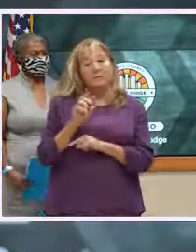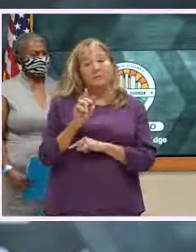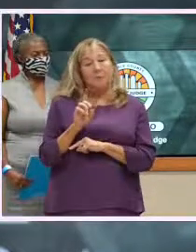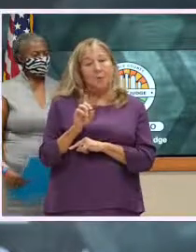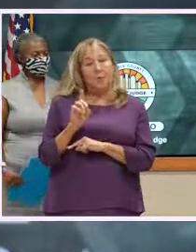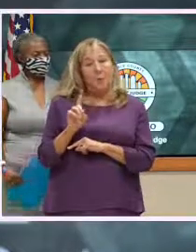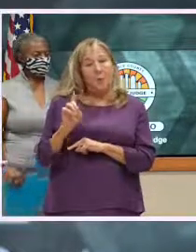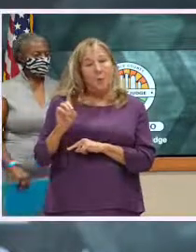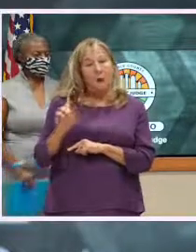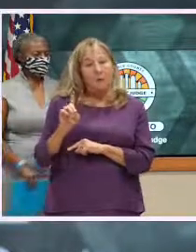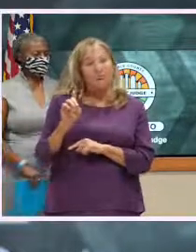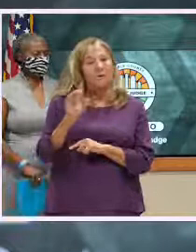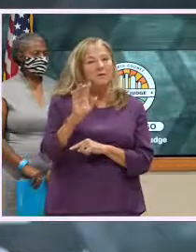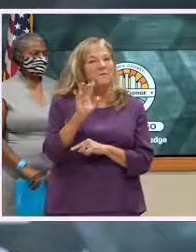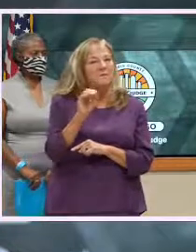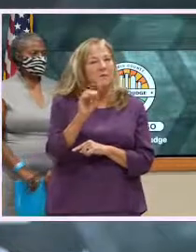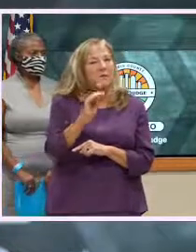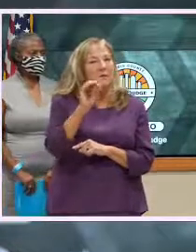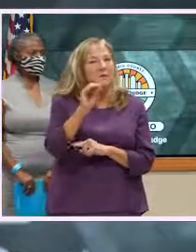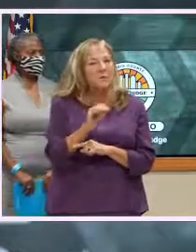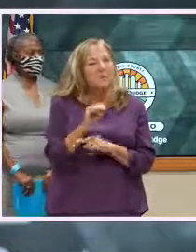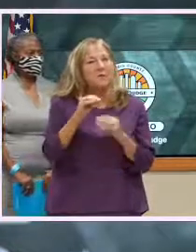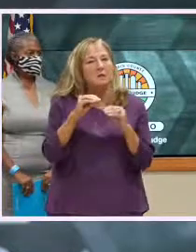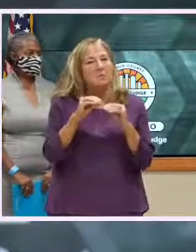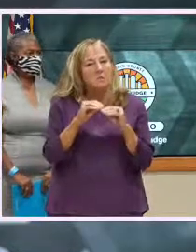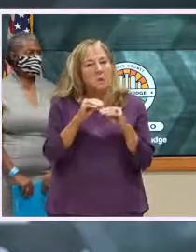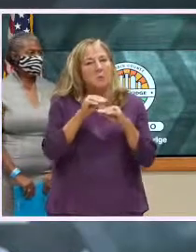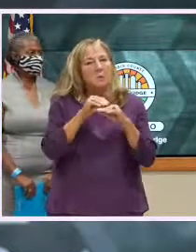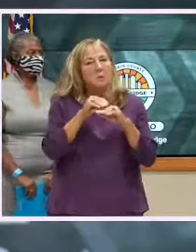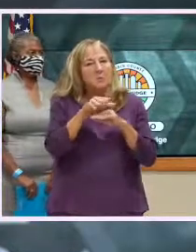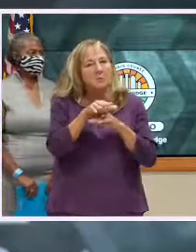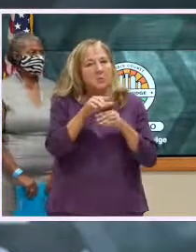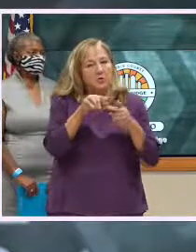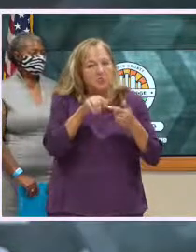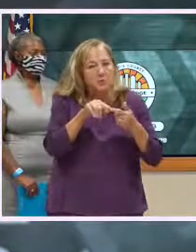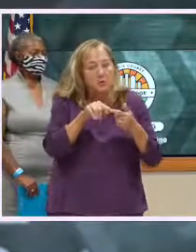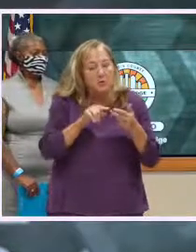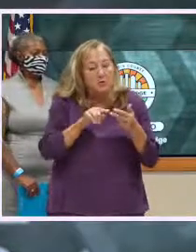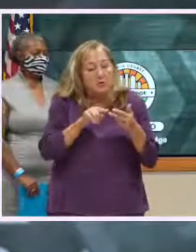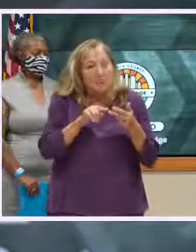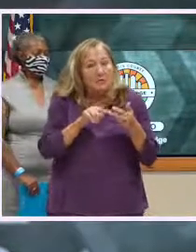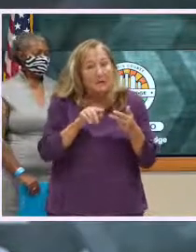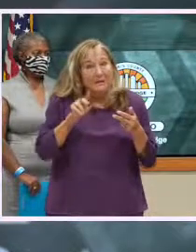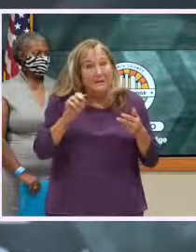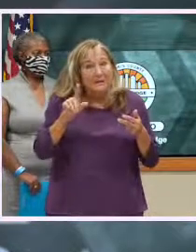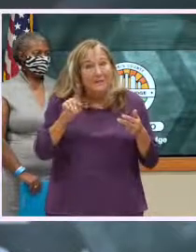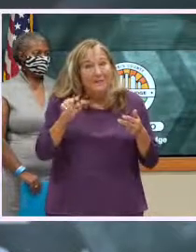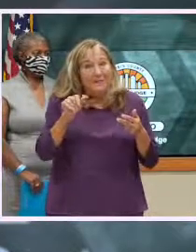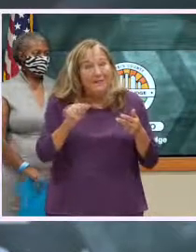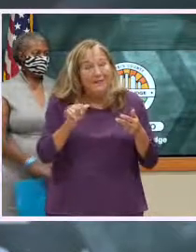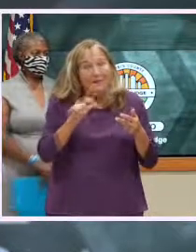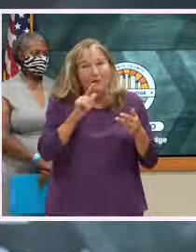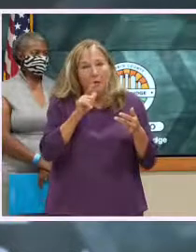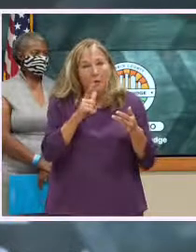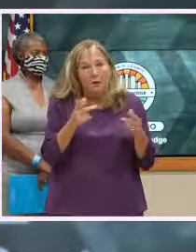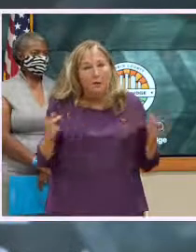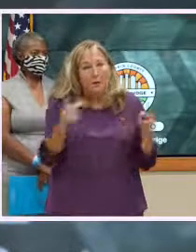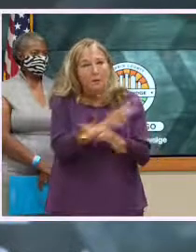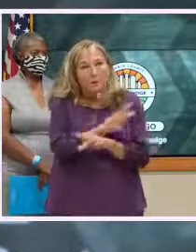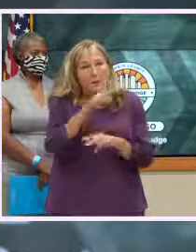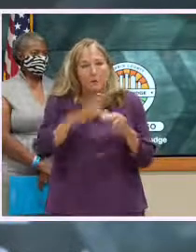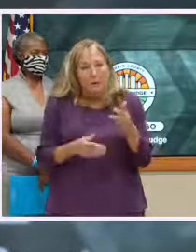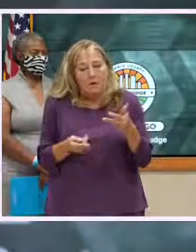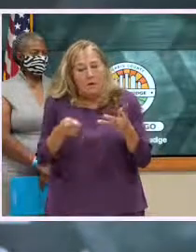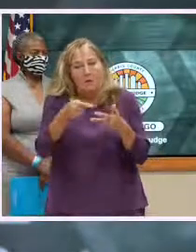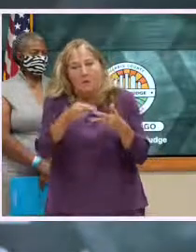was 50% more transmissible than the original one. This one, Delta, is 50% more transmissible than that. And what it means